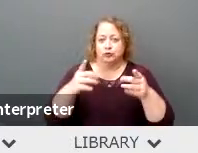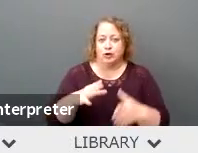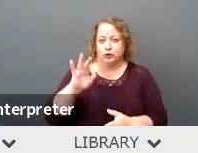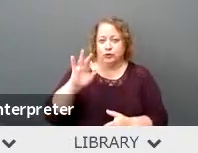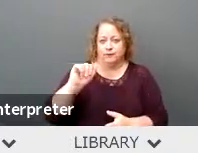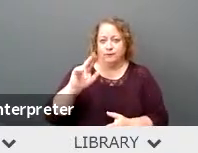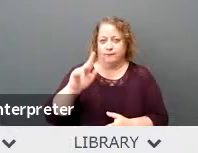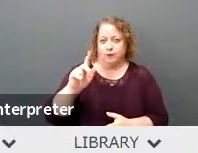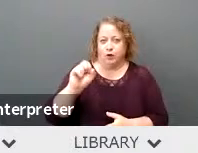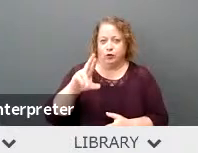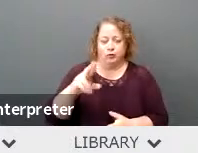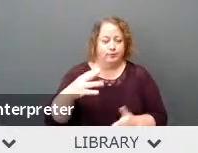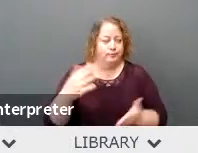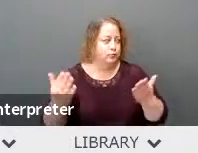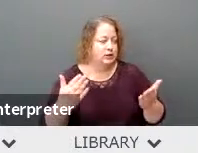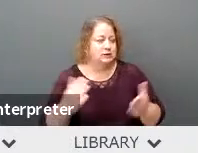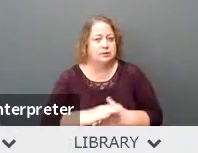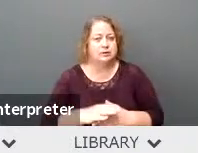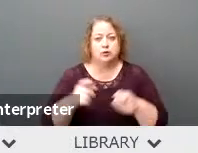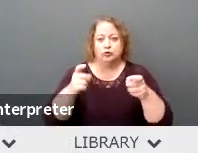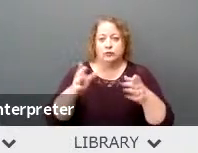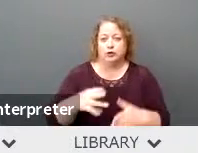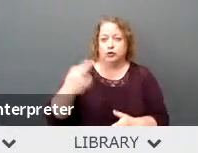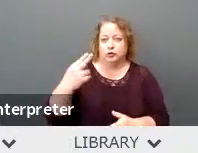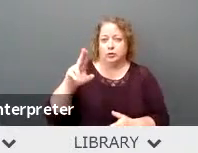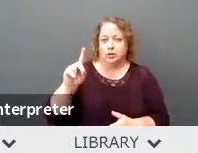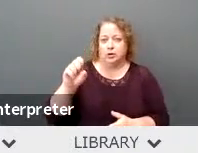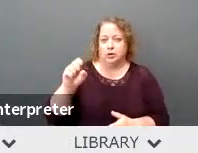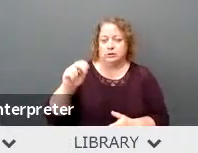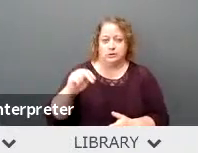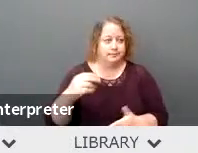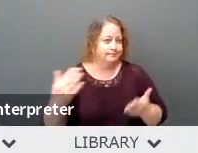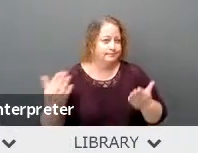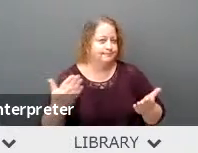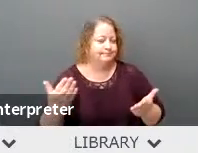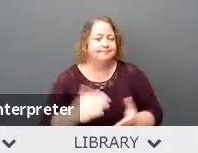Director Faulkner, Present. Director Hudson. Present.